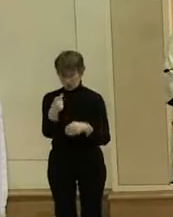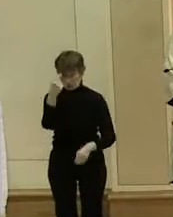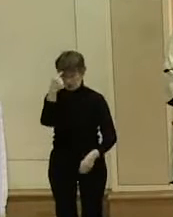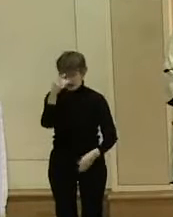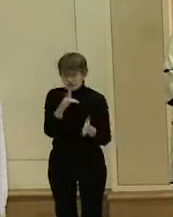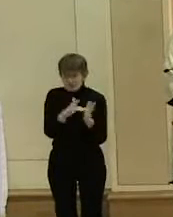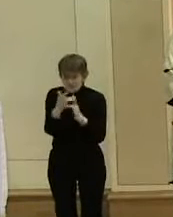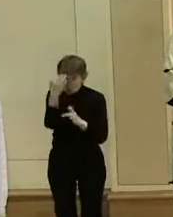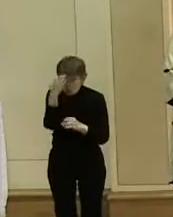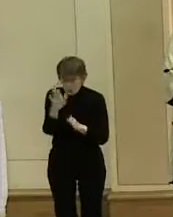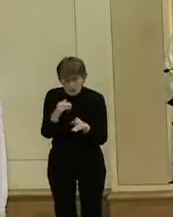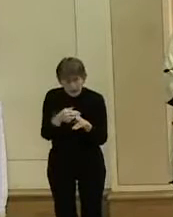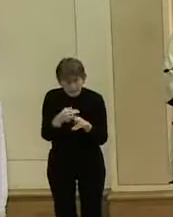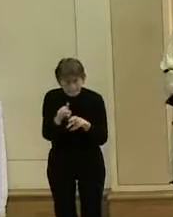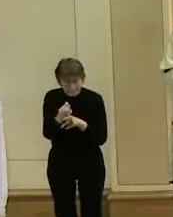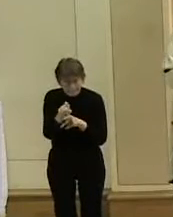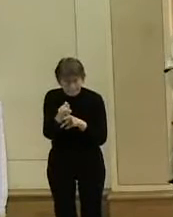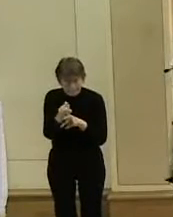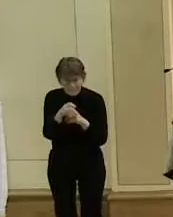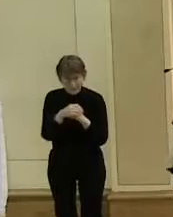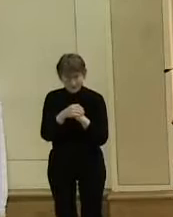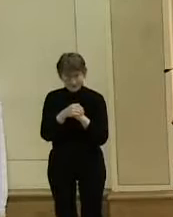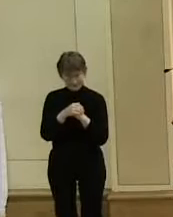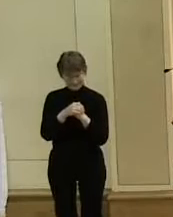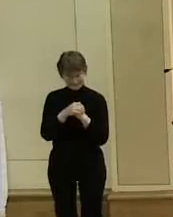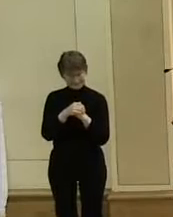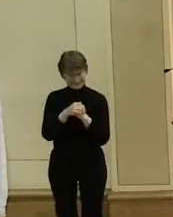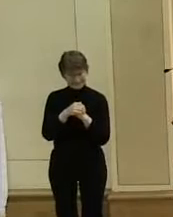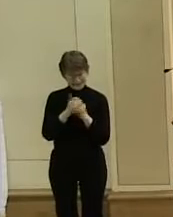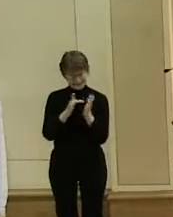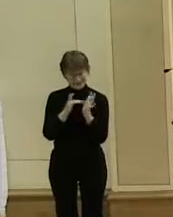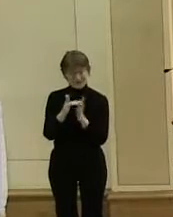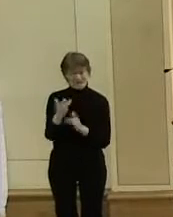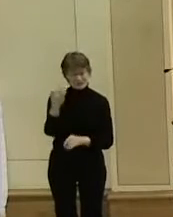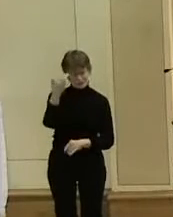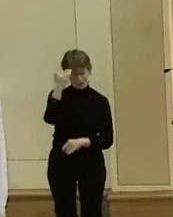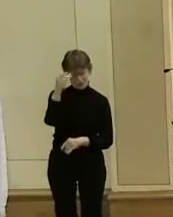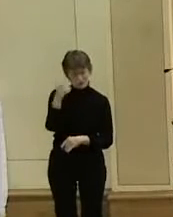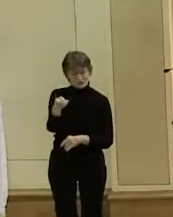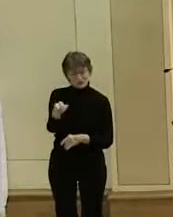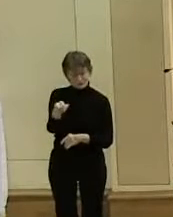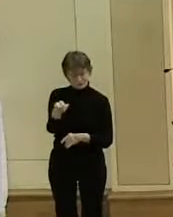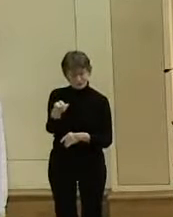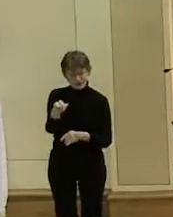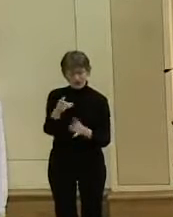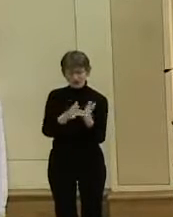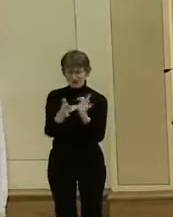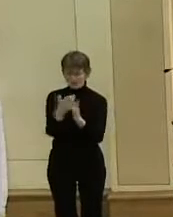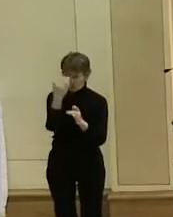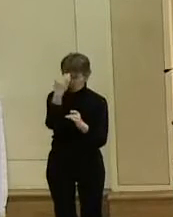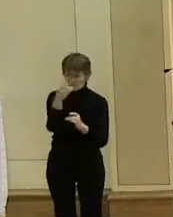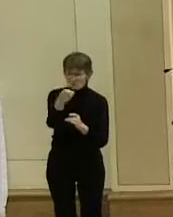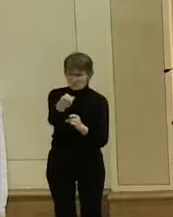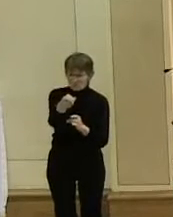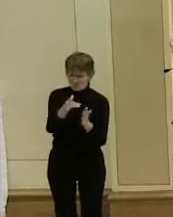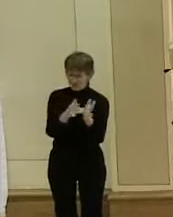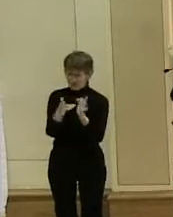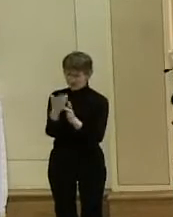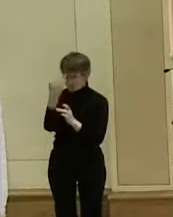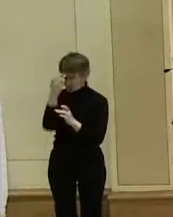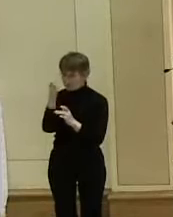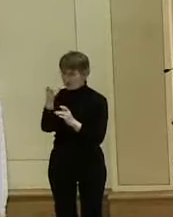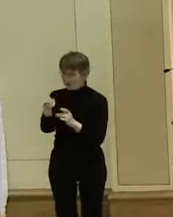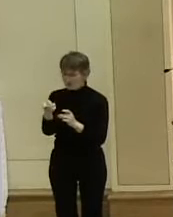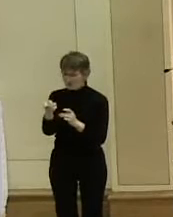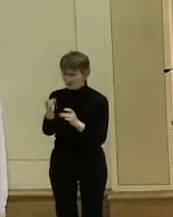your name? Do you think that he knows you so individually that you have